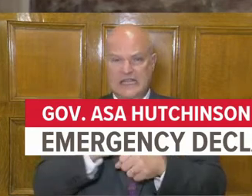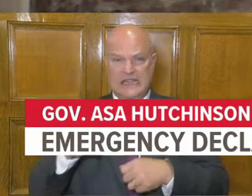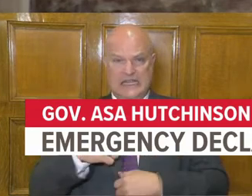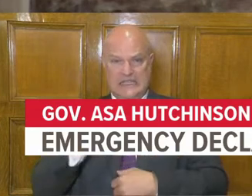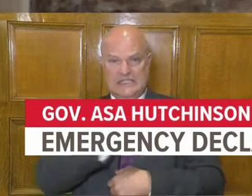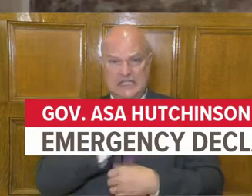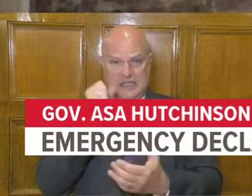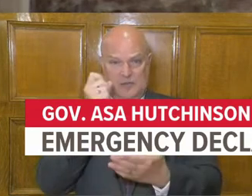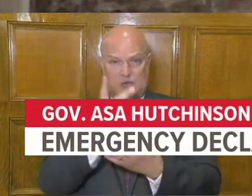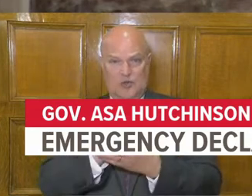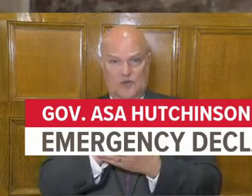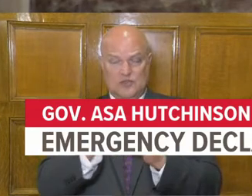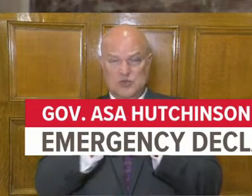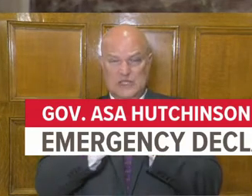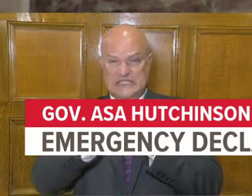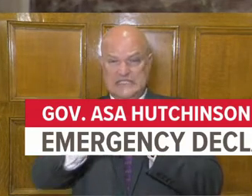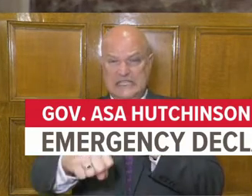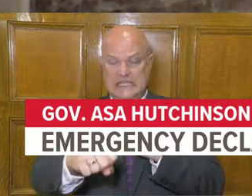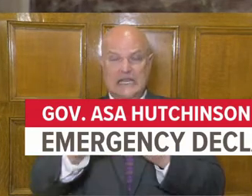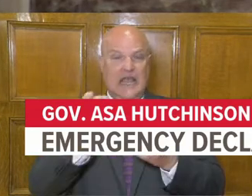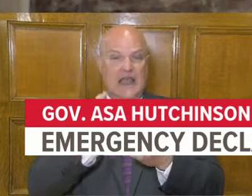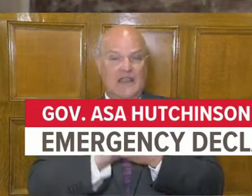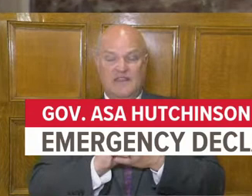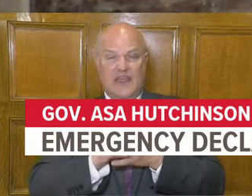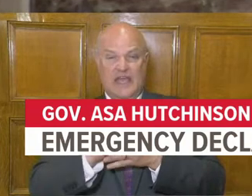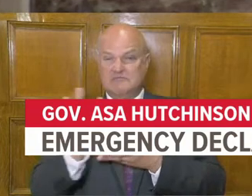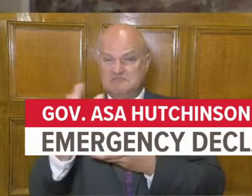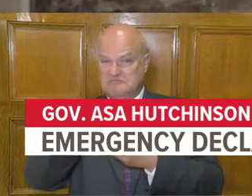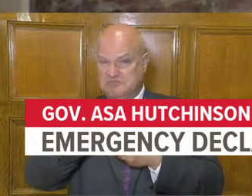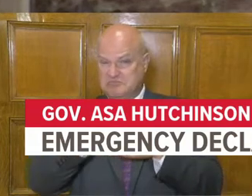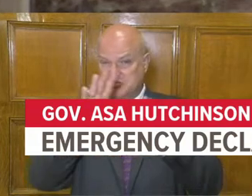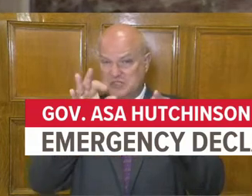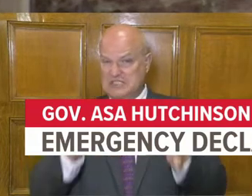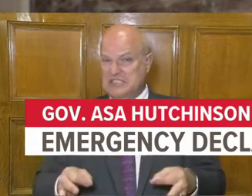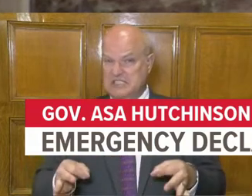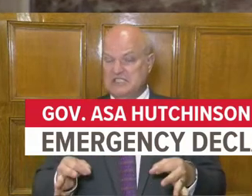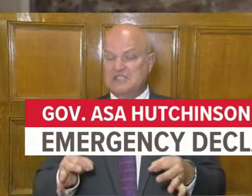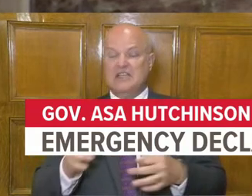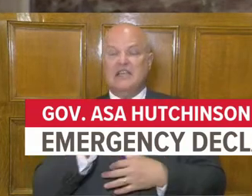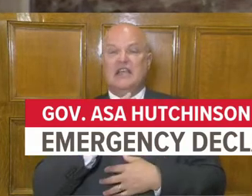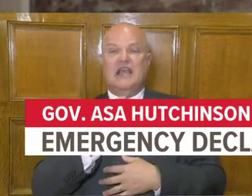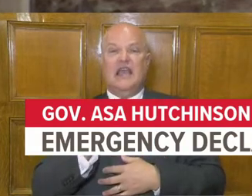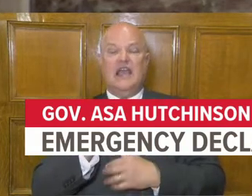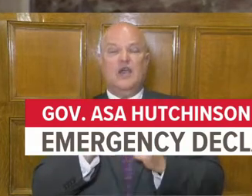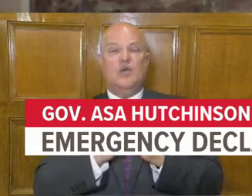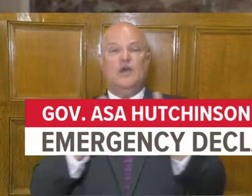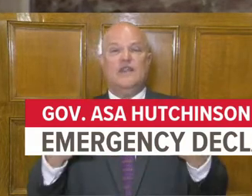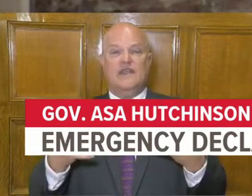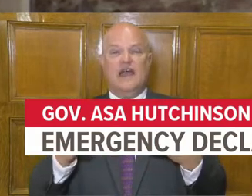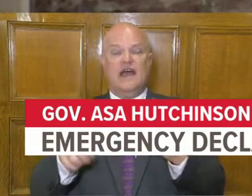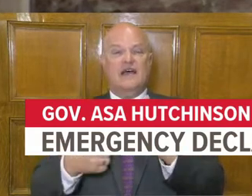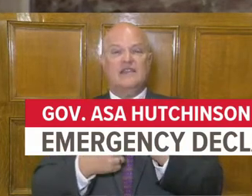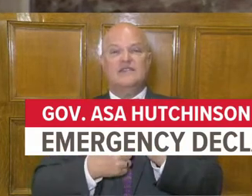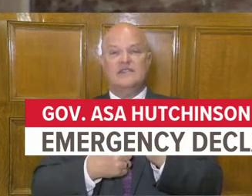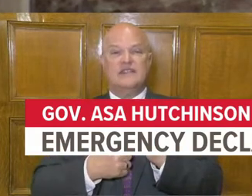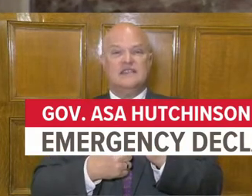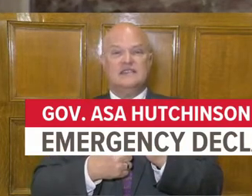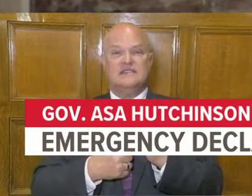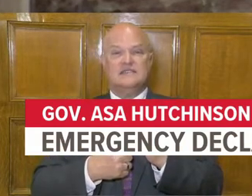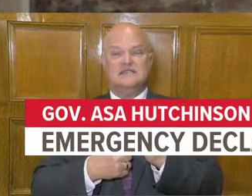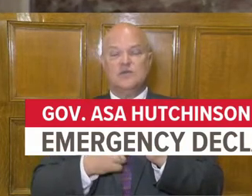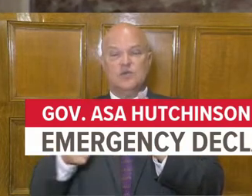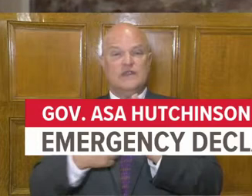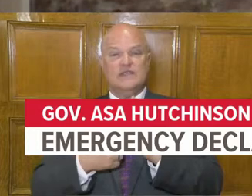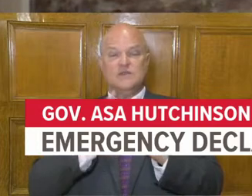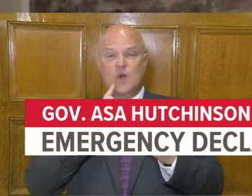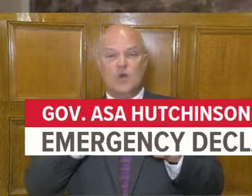legislative approval to extend it, did that factor into your decision at all? And without this order in place,